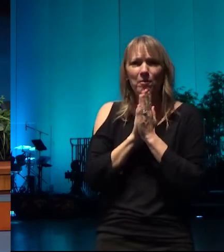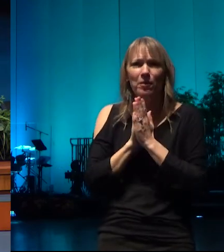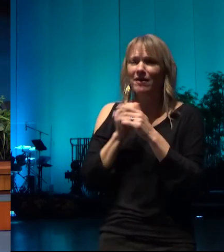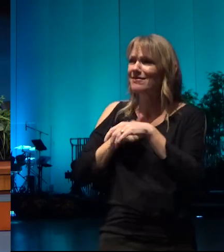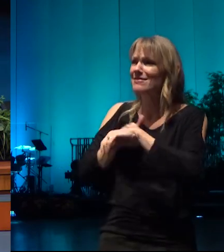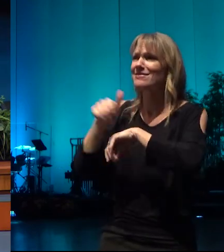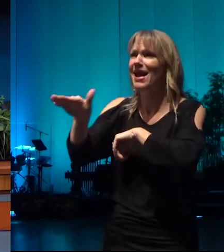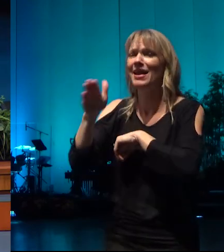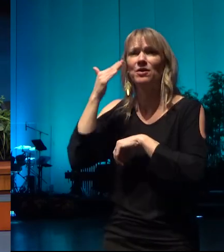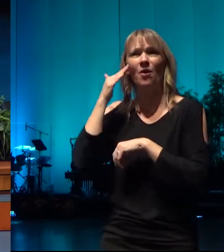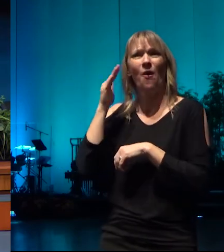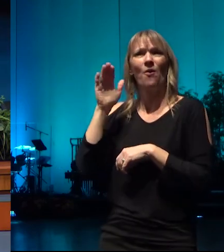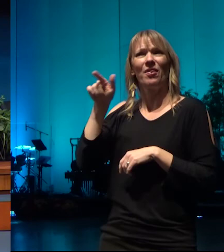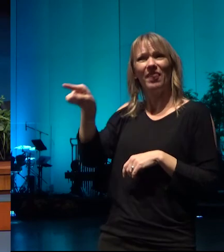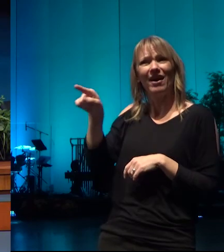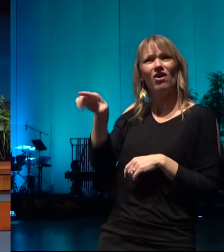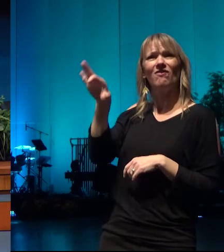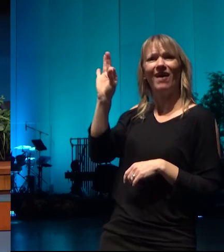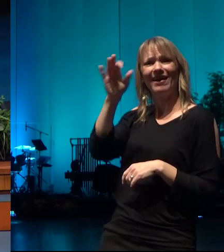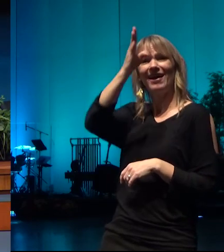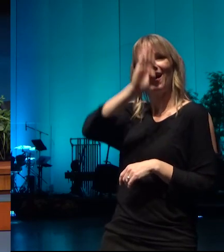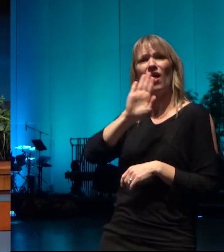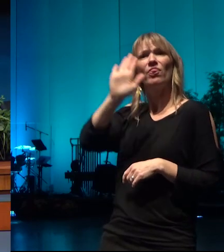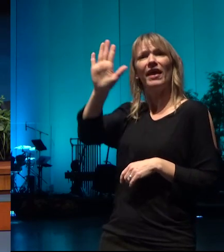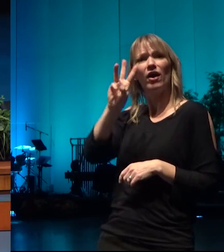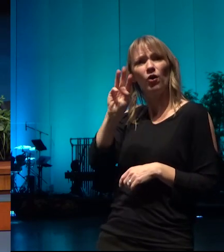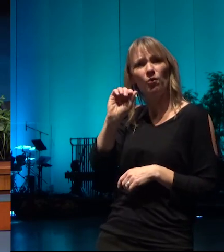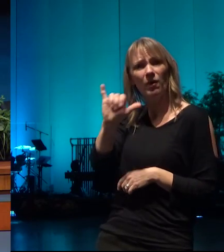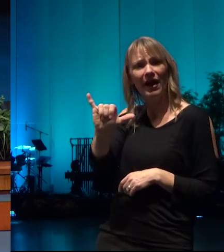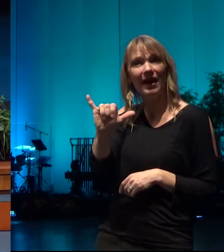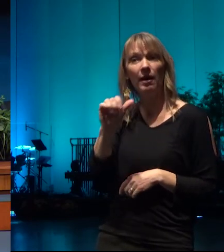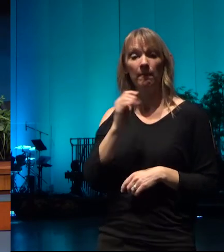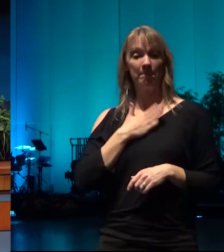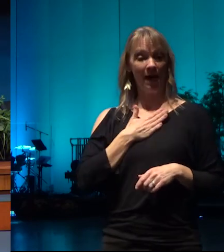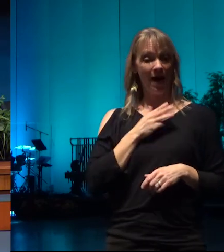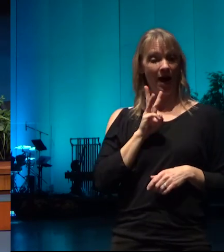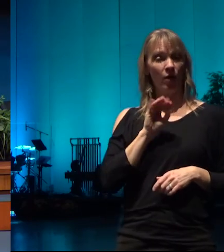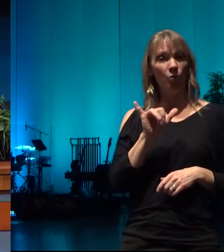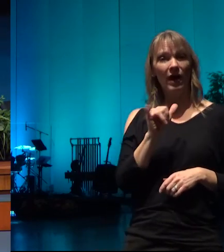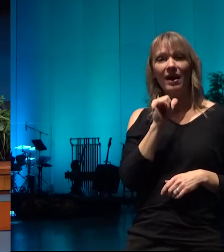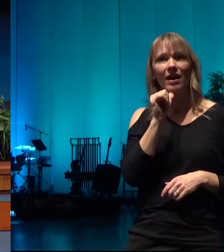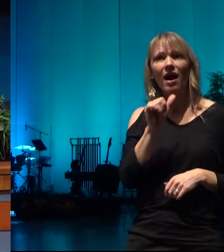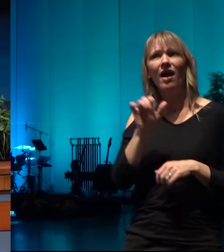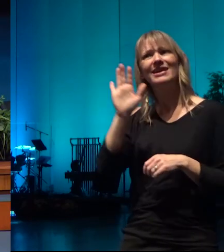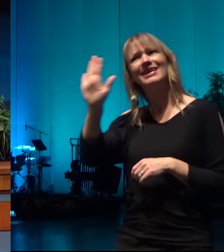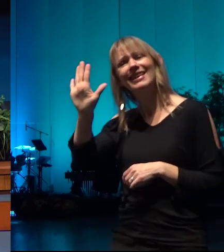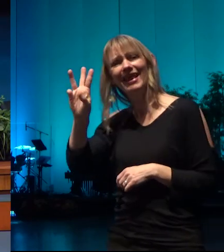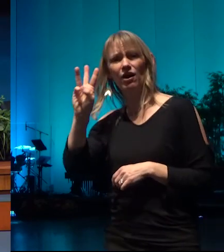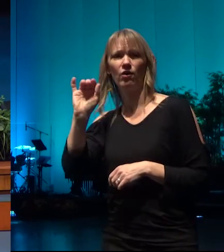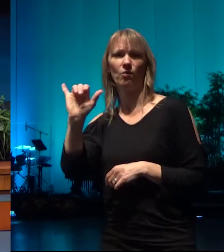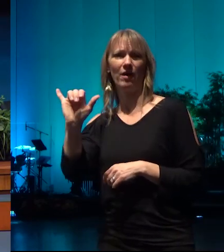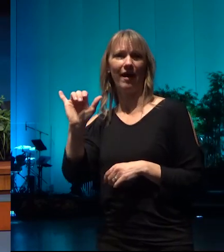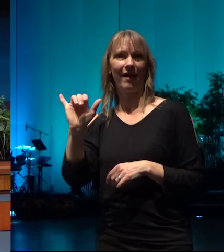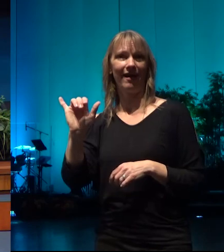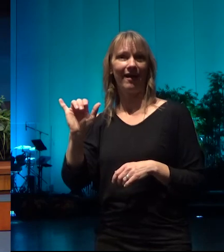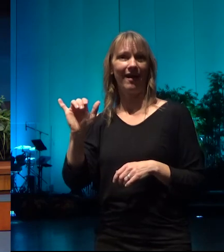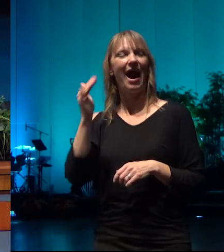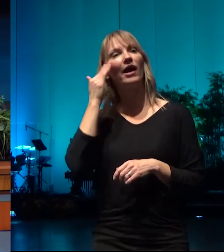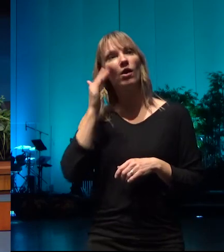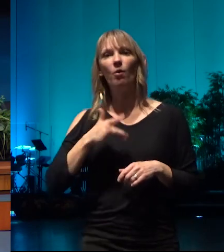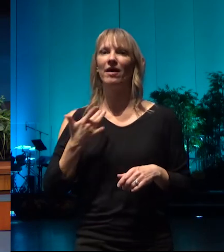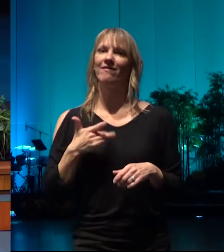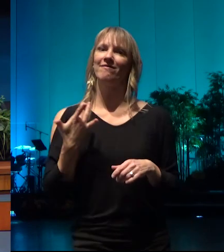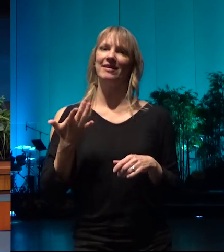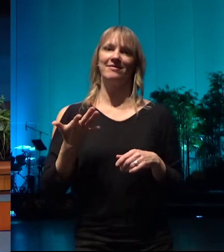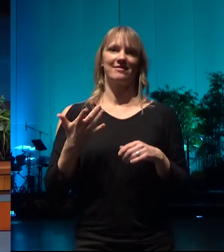us, especially in our world now, because we feel like the stakes are high. That if people don't do what we think they should do,